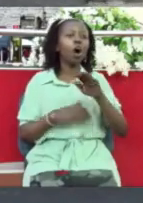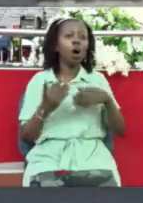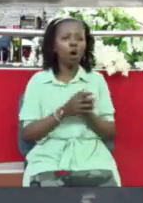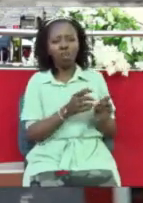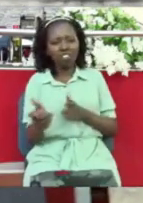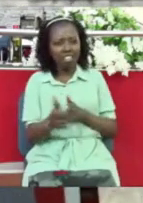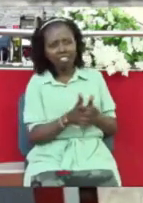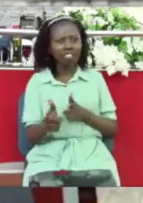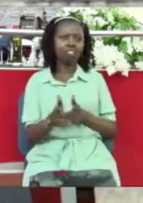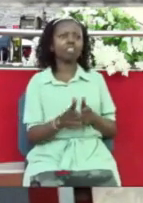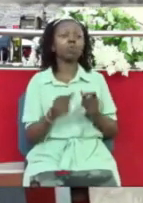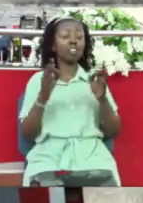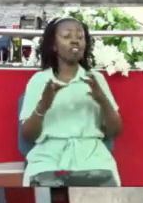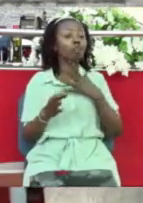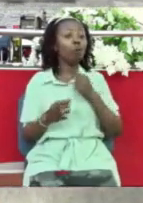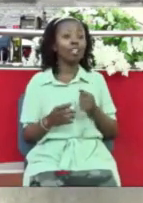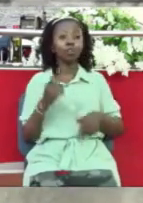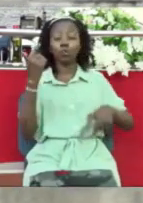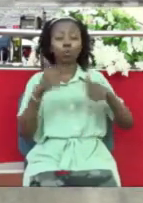Actually, if you want to survive in